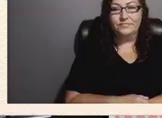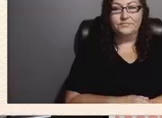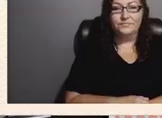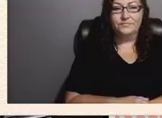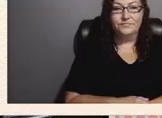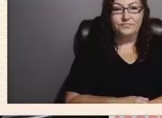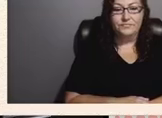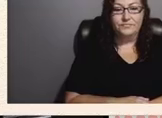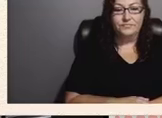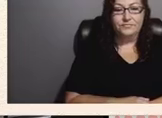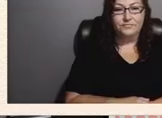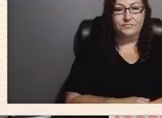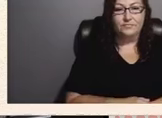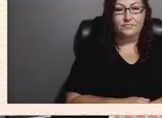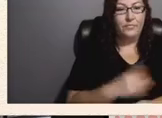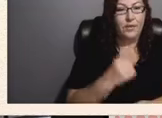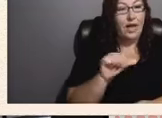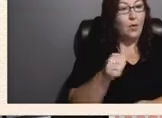Anyone else?